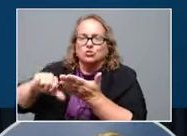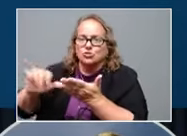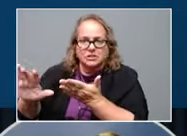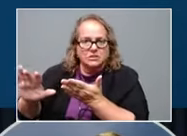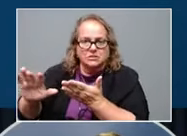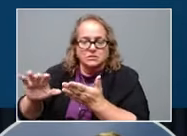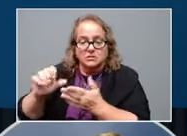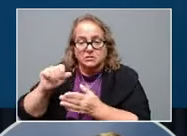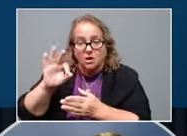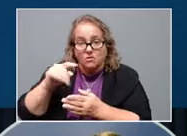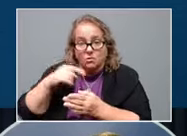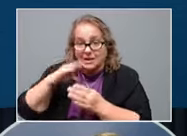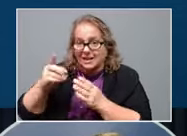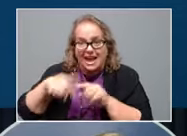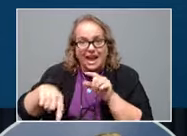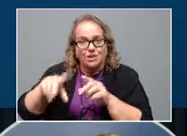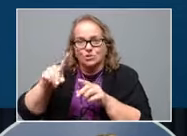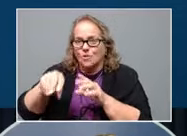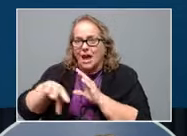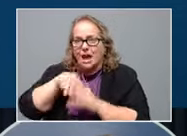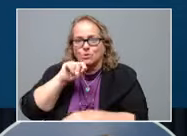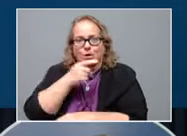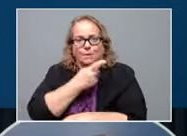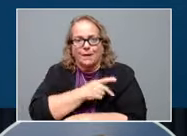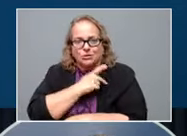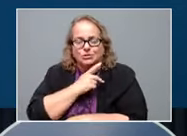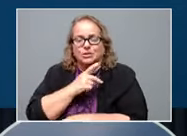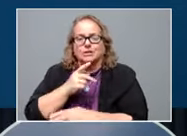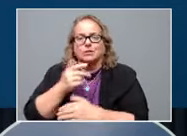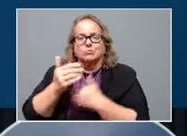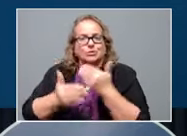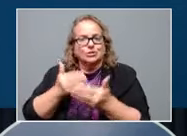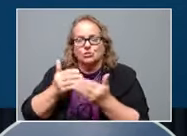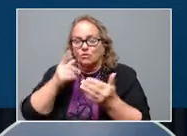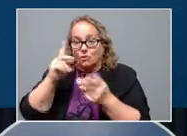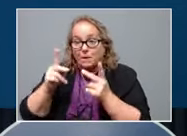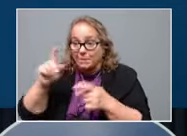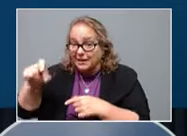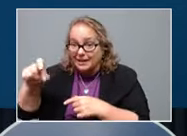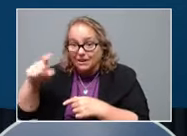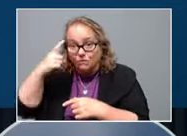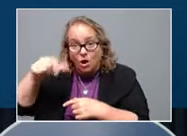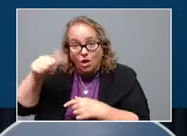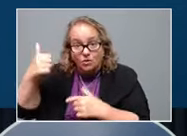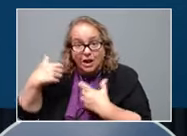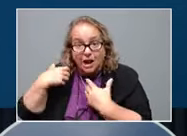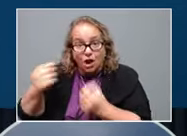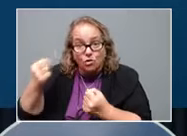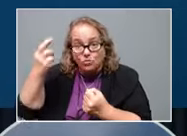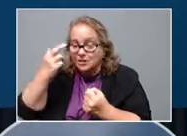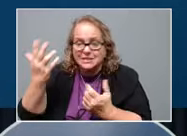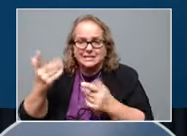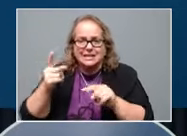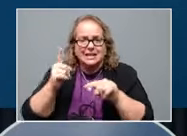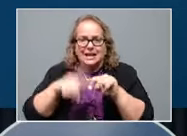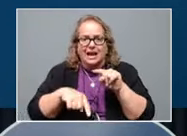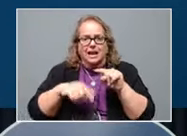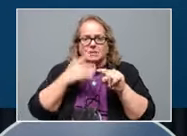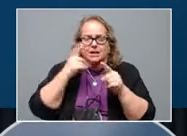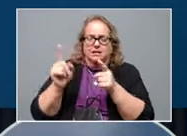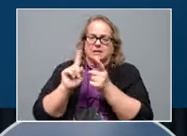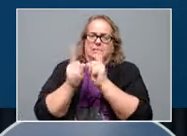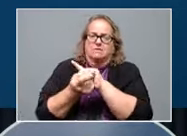of the outpatient or other procedures that people really need for other health conditions. And then we look